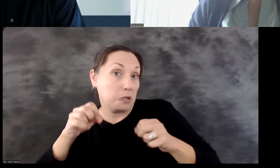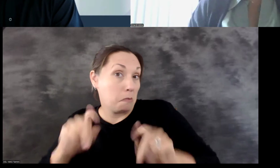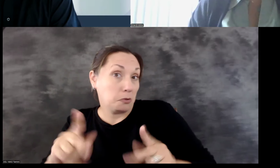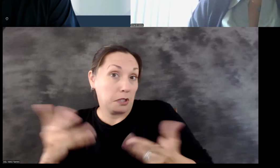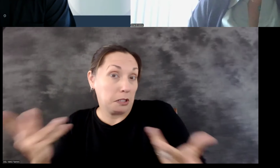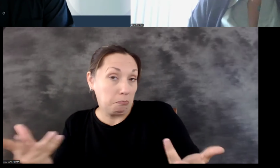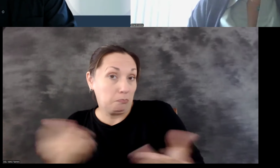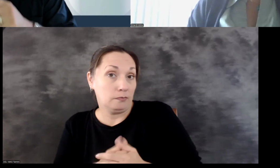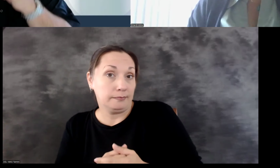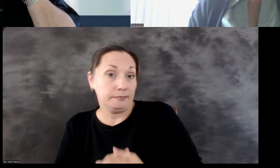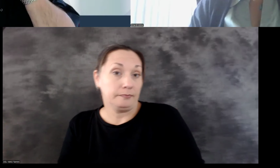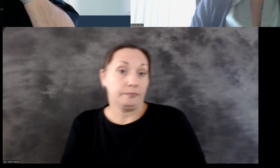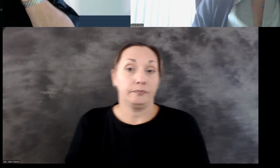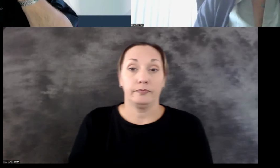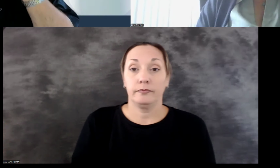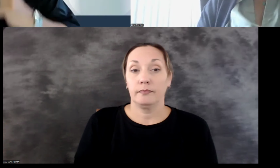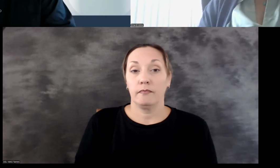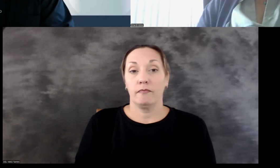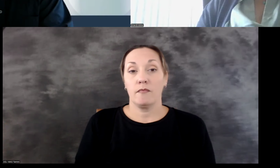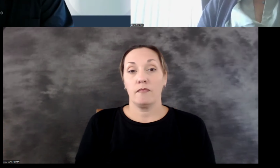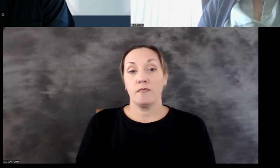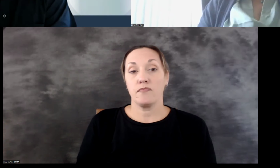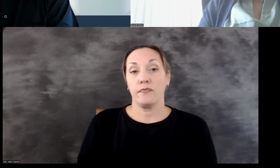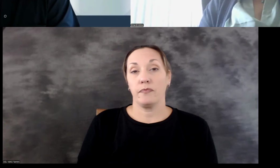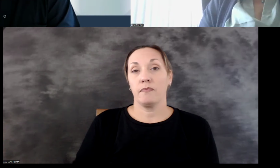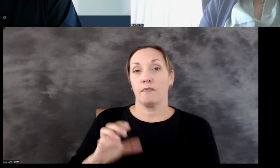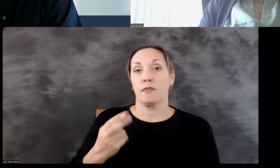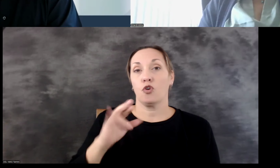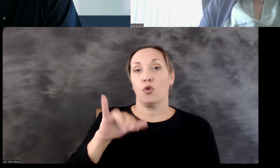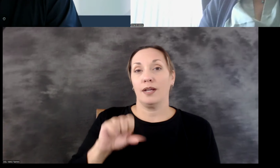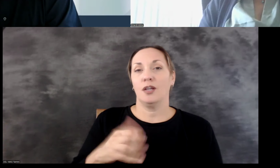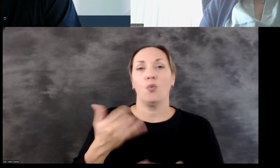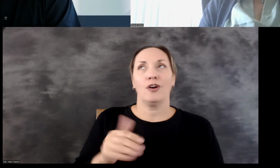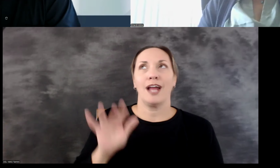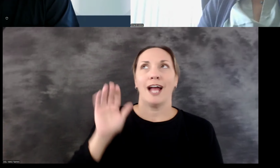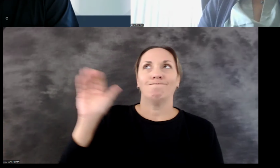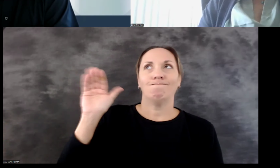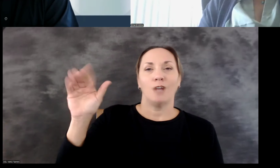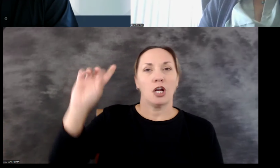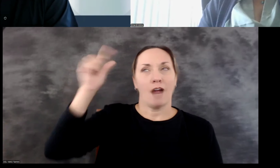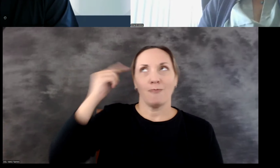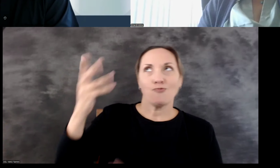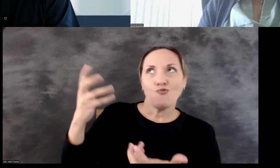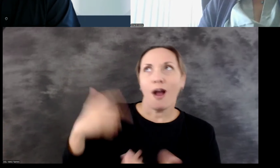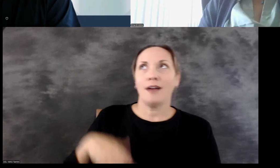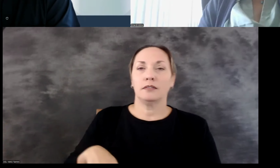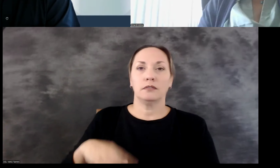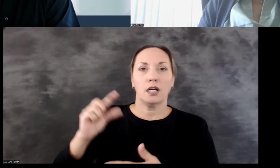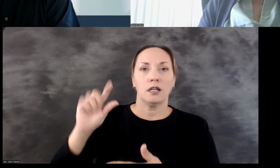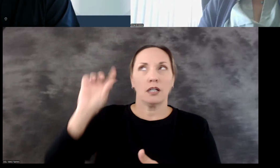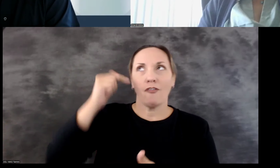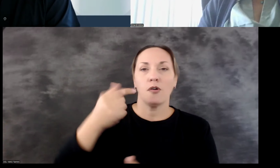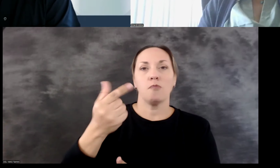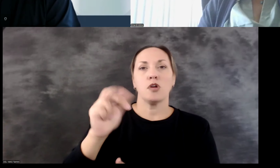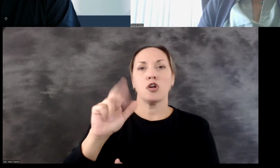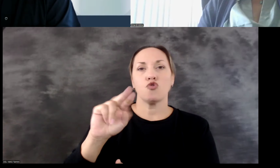opportunity. We Yeah, are not going, we are not looking to the government to fund this, and we're not looking for government grants currently. We are looking